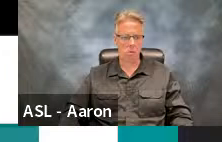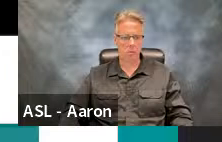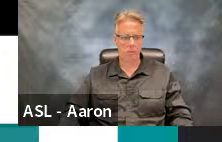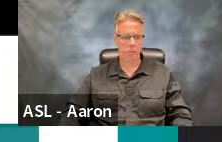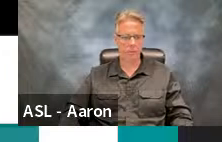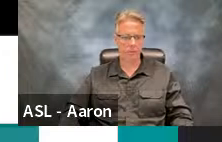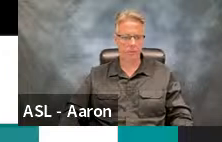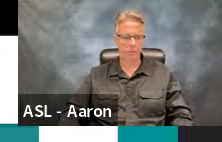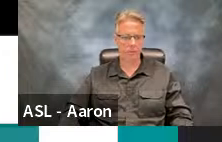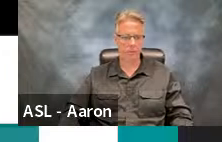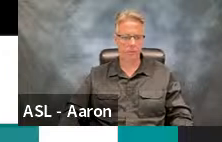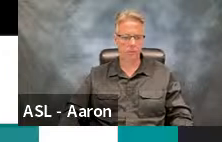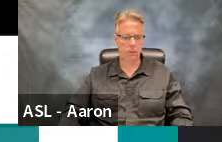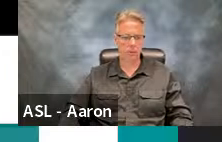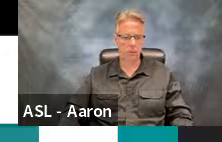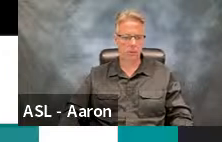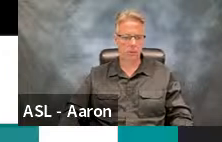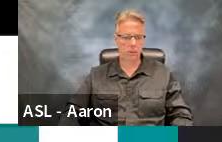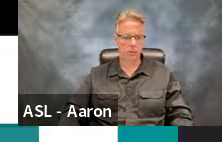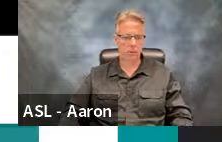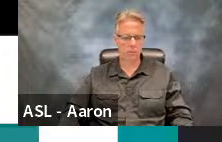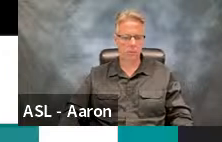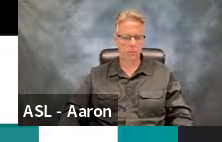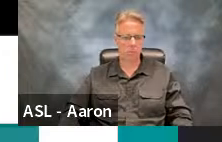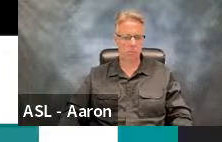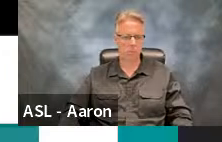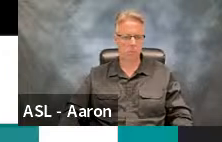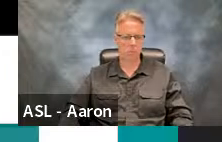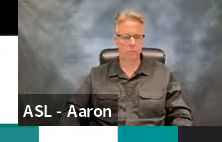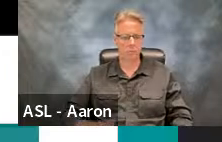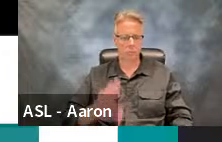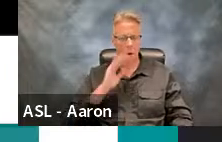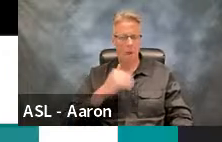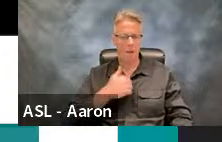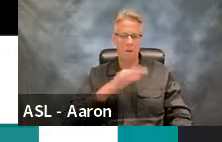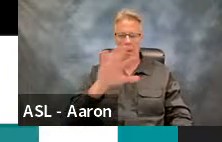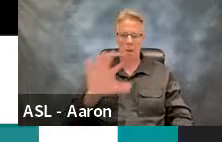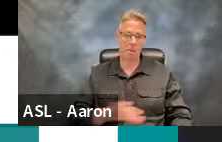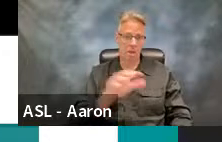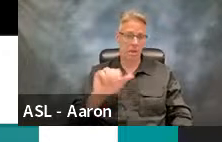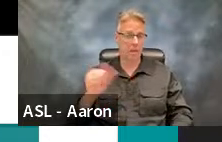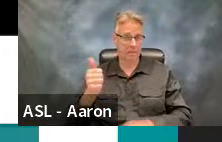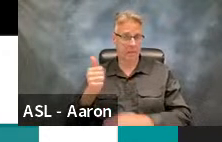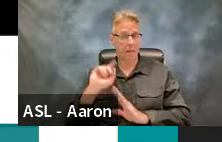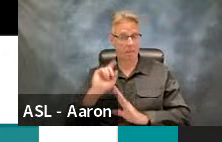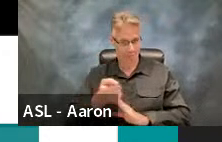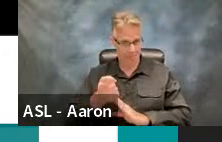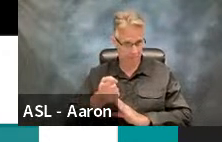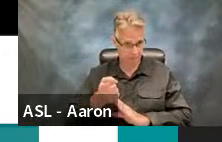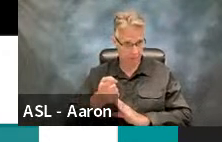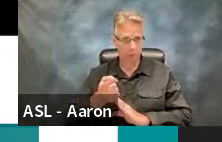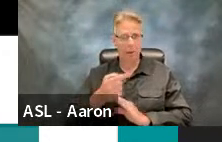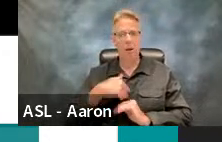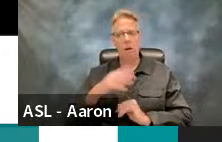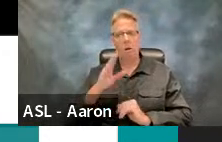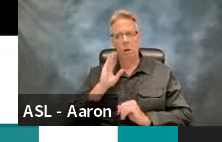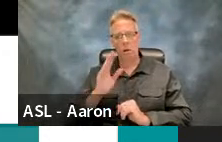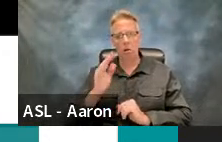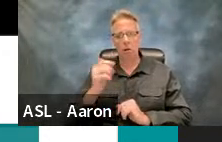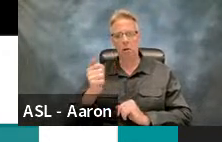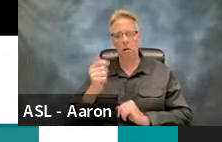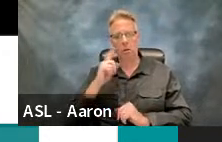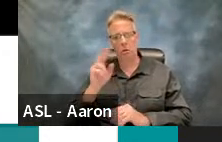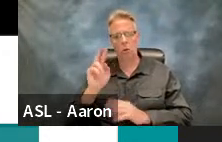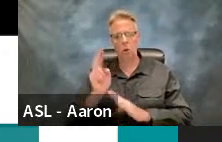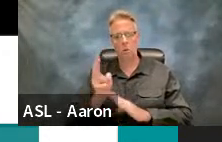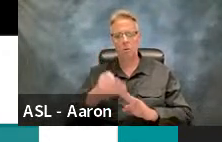unmute yourself. We'll roughly have about 10 minutes and we will cap you at about 2